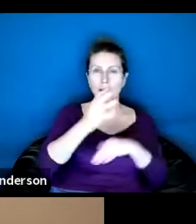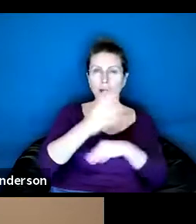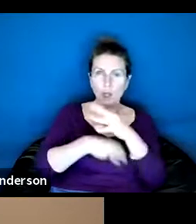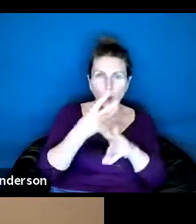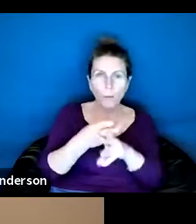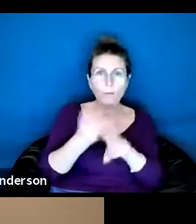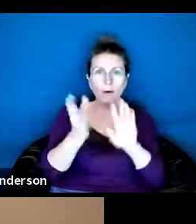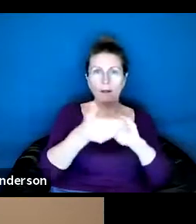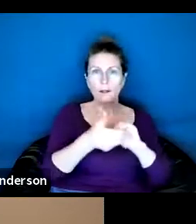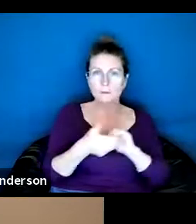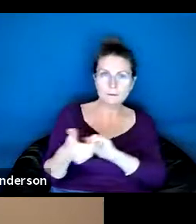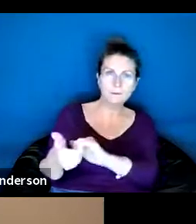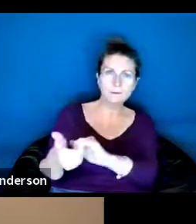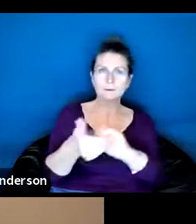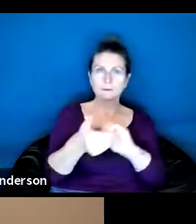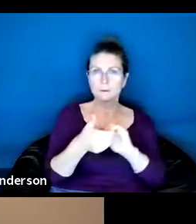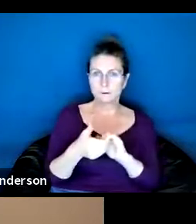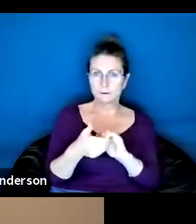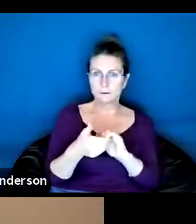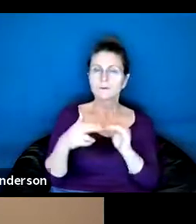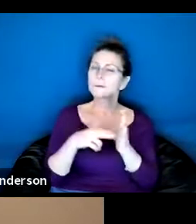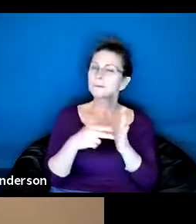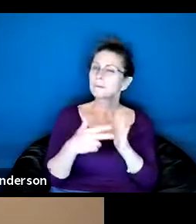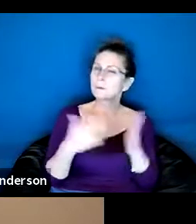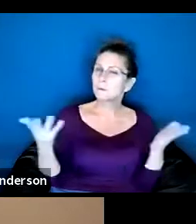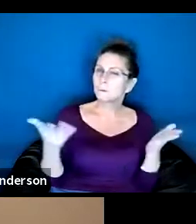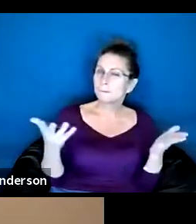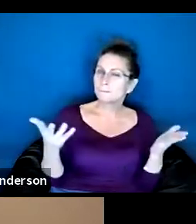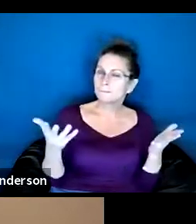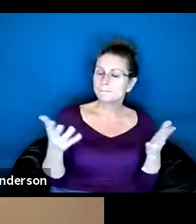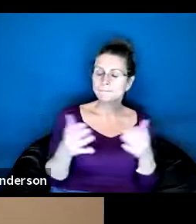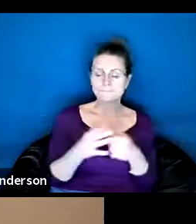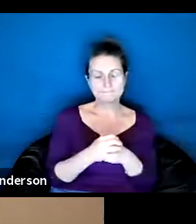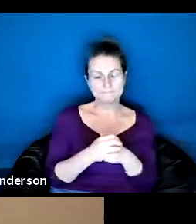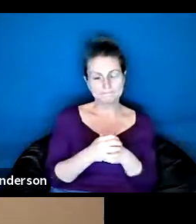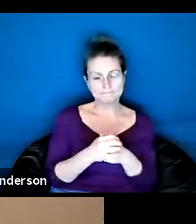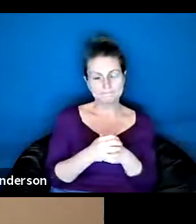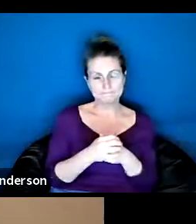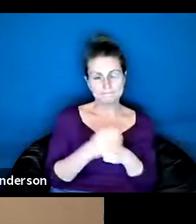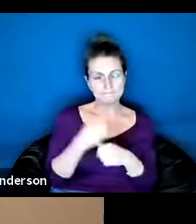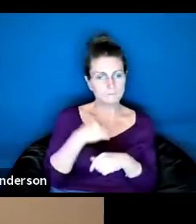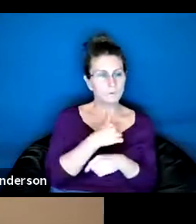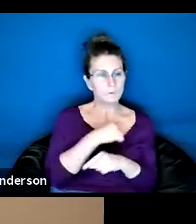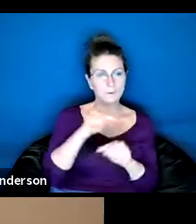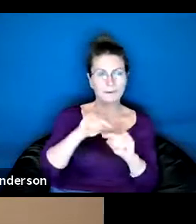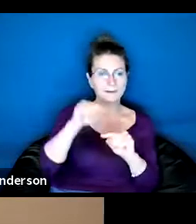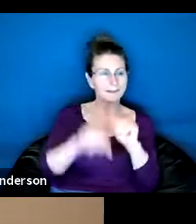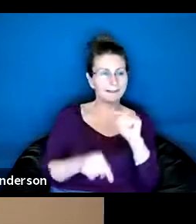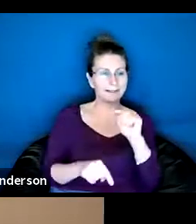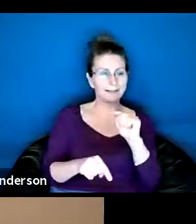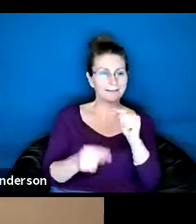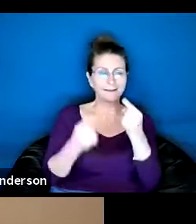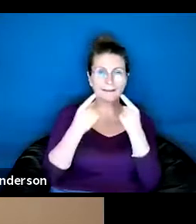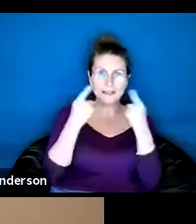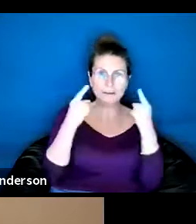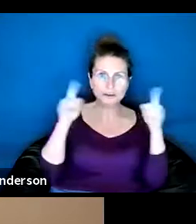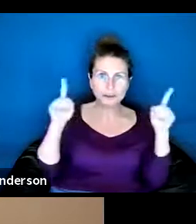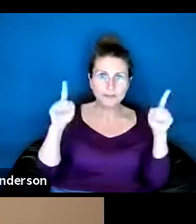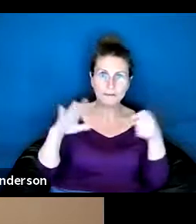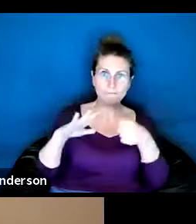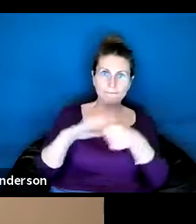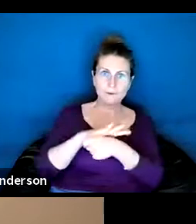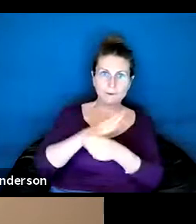is there's too many instances where we're not able to achieve the full social